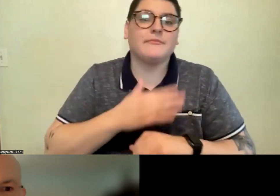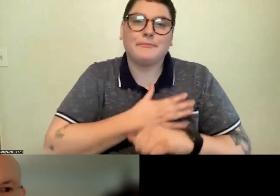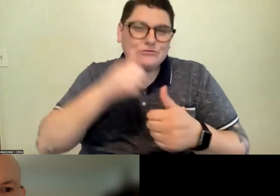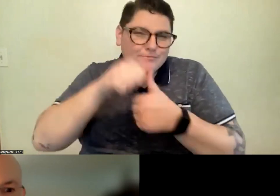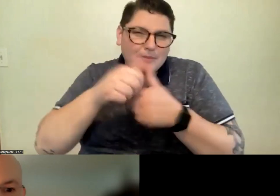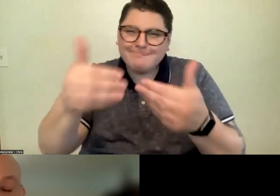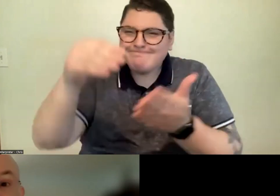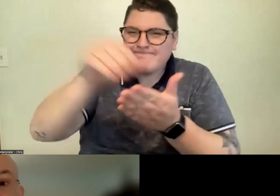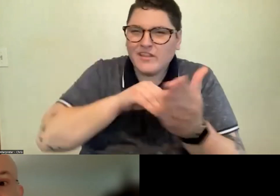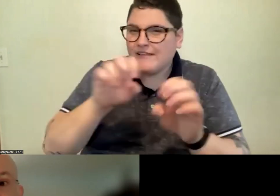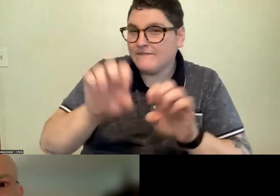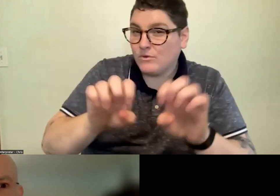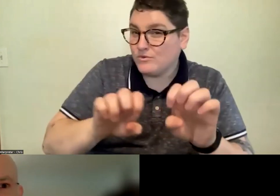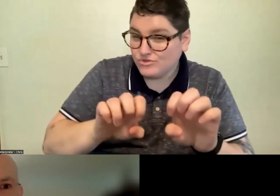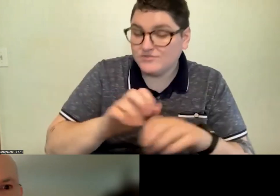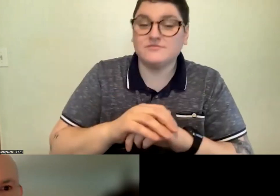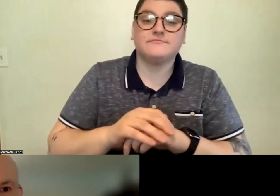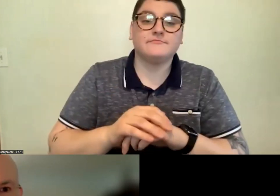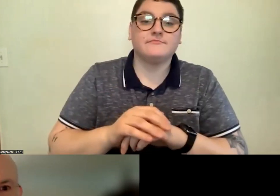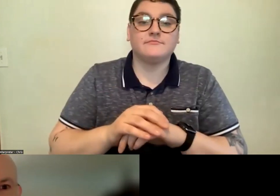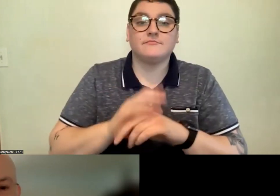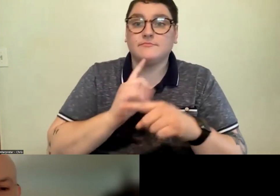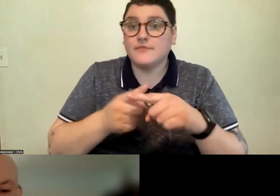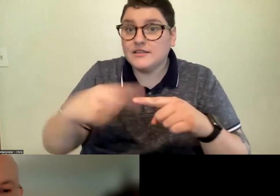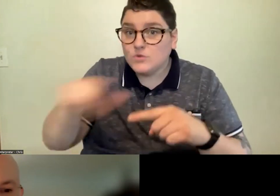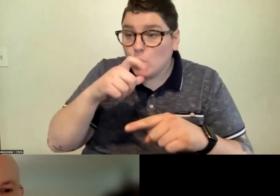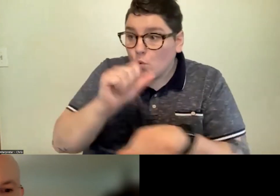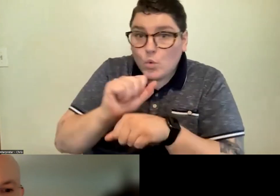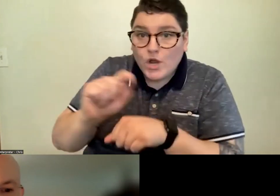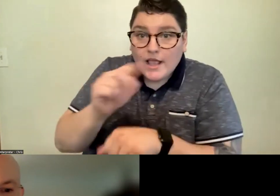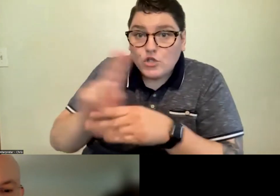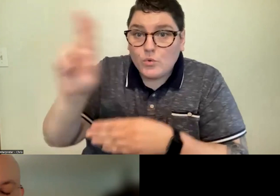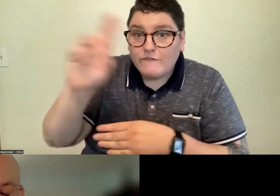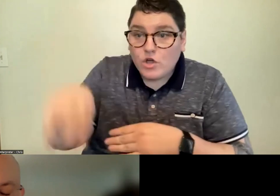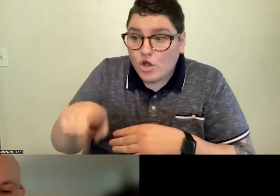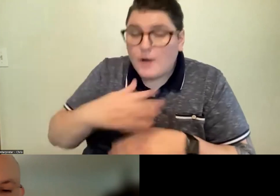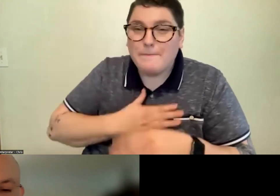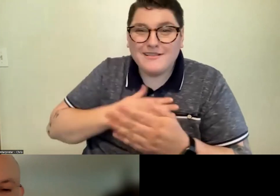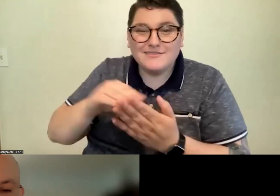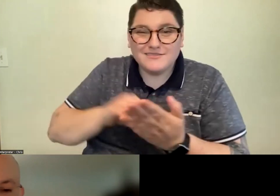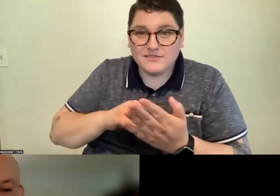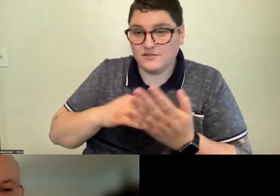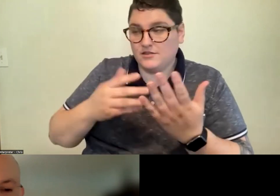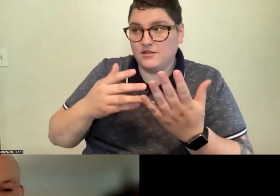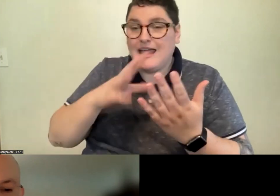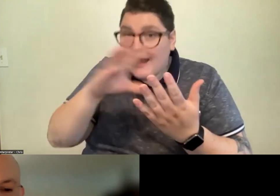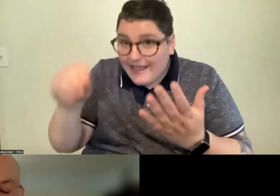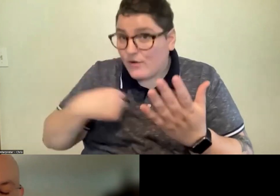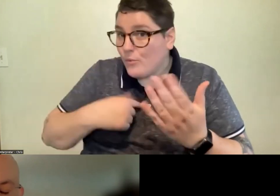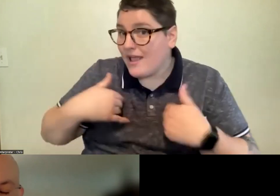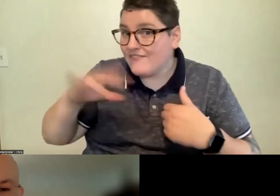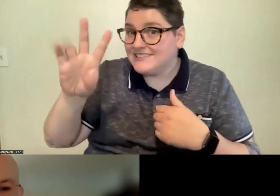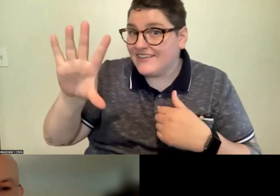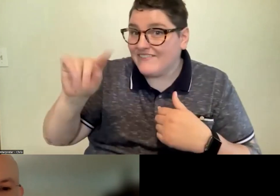the evaluation. Please also, people from the U of R, remember we have a 75th anniversary